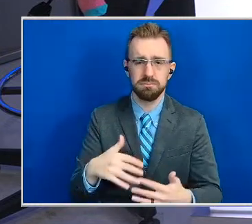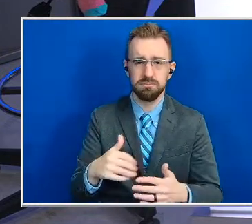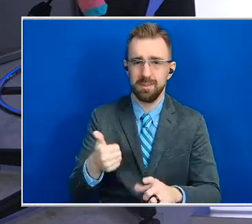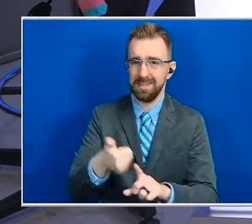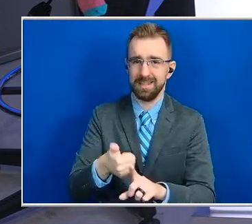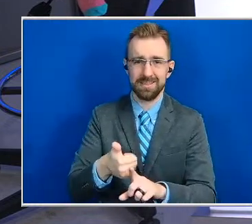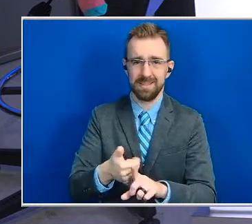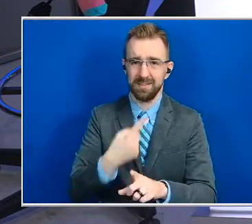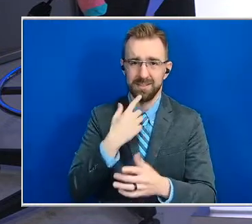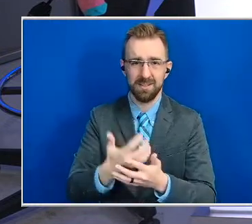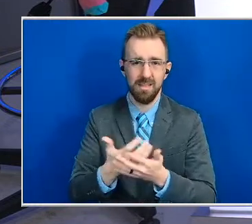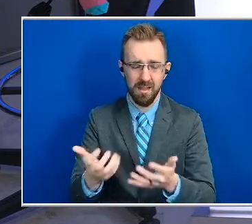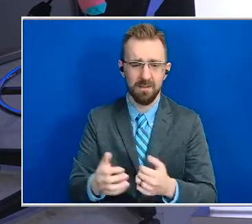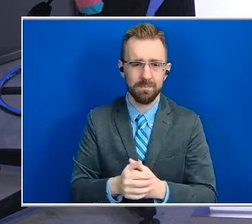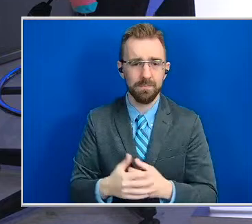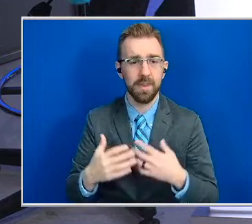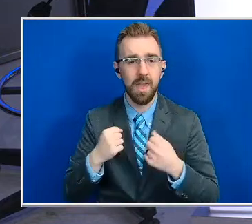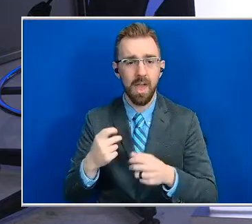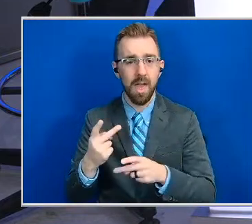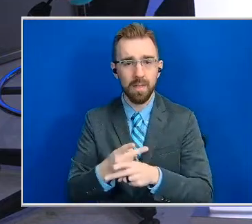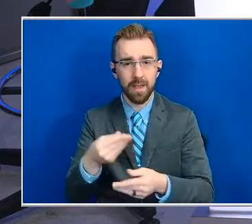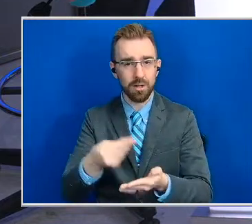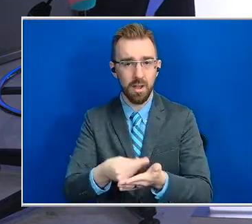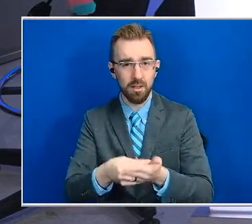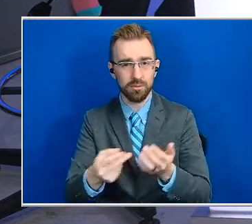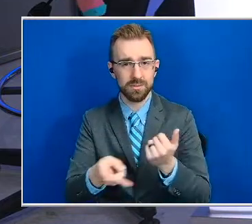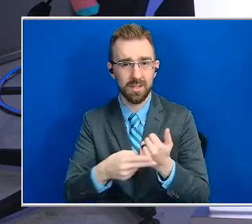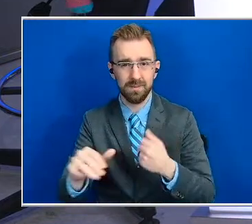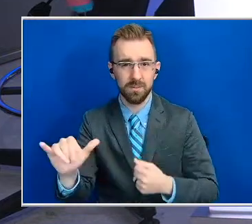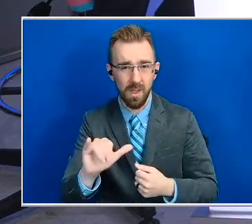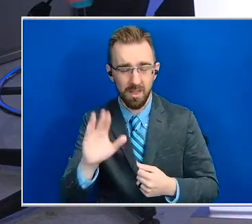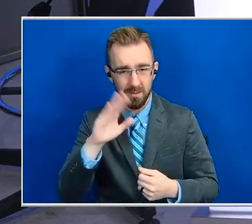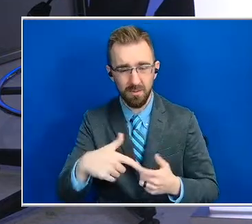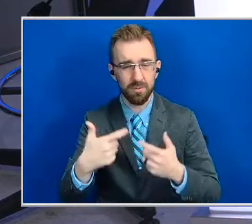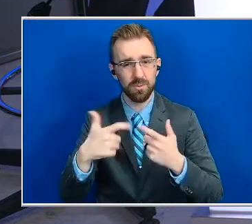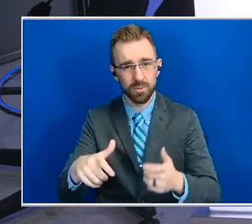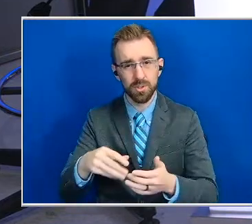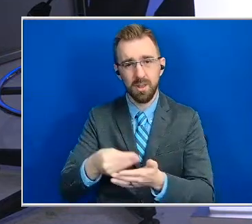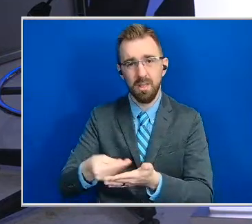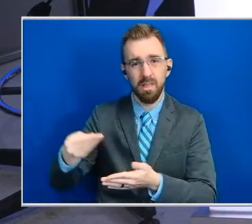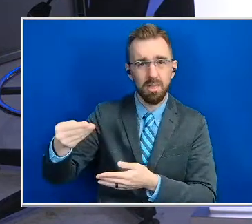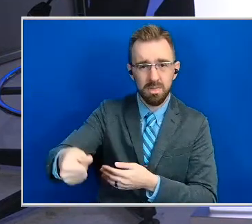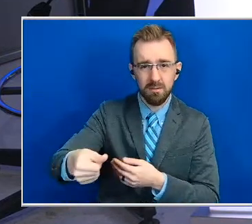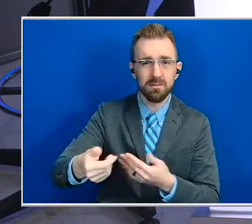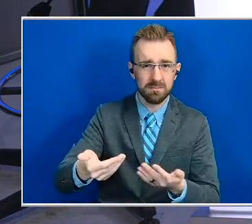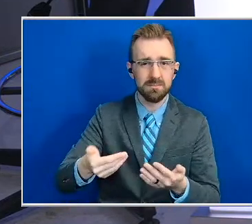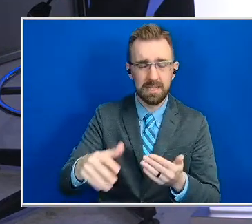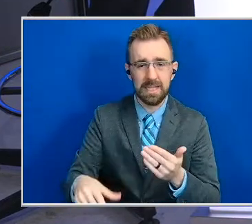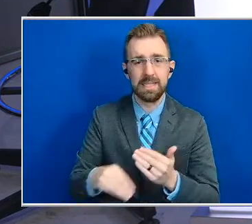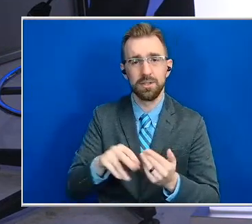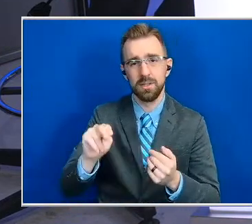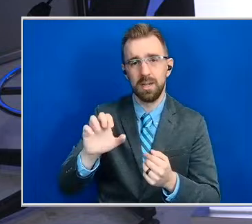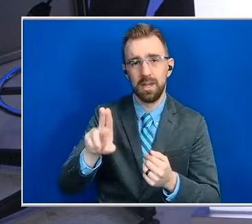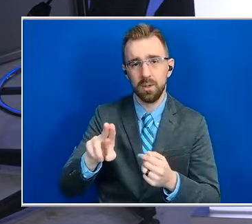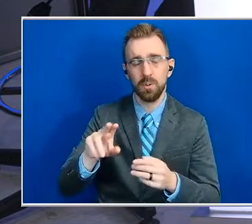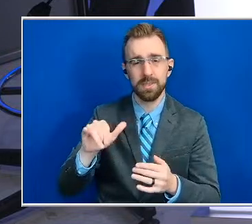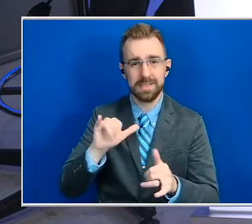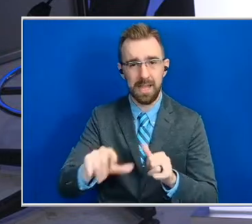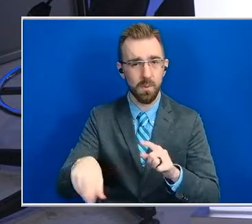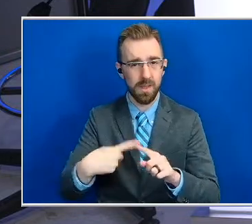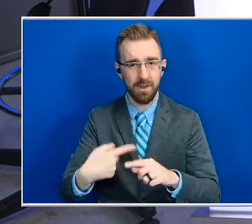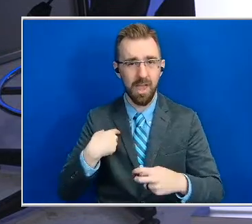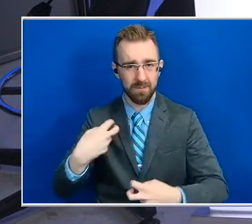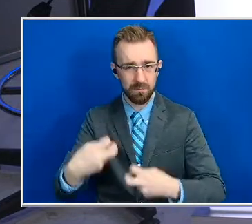the healthcare dollars that are saved too over there, you know, it's a huge expenditure. Additional NICU stay when someone has a complication like that. Of all